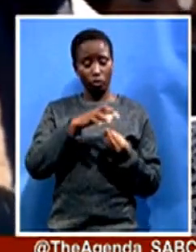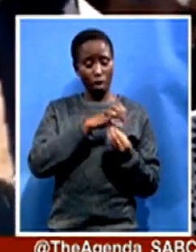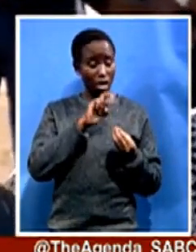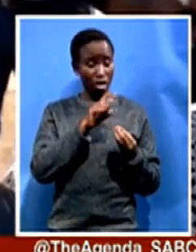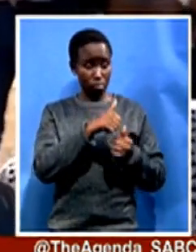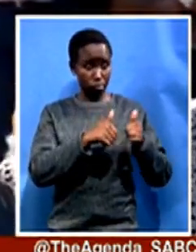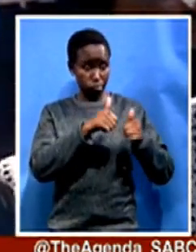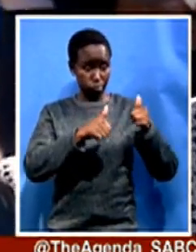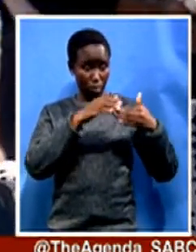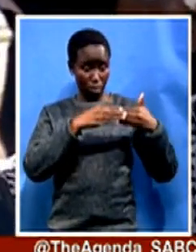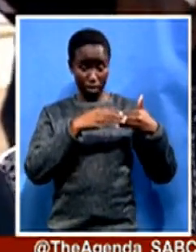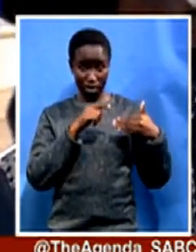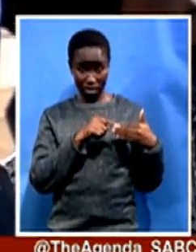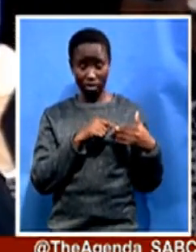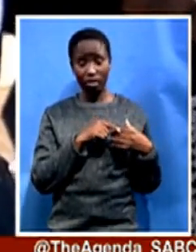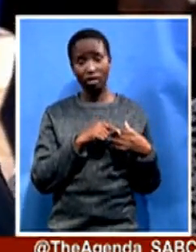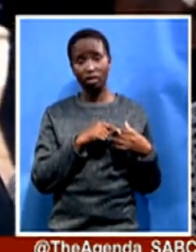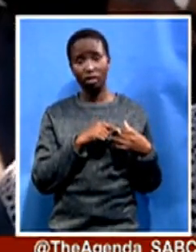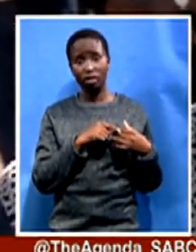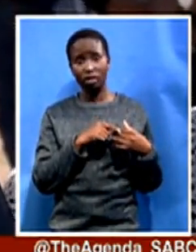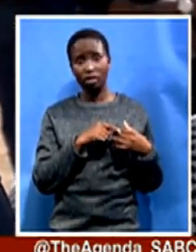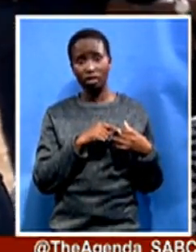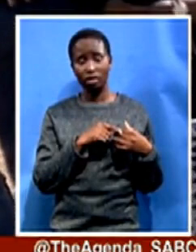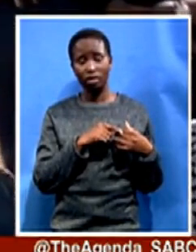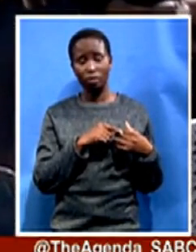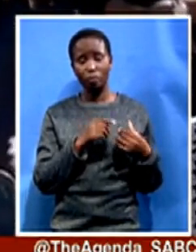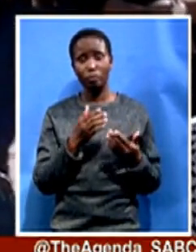in succession. Of course,